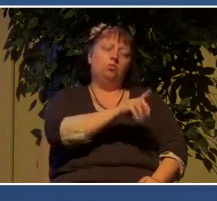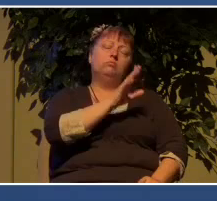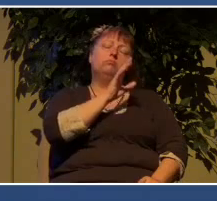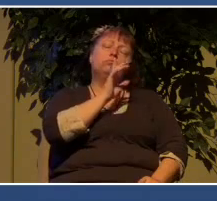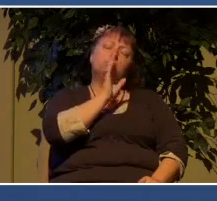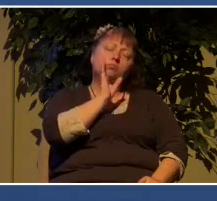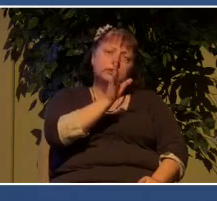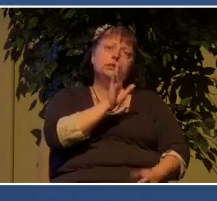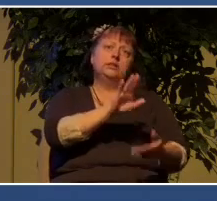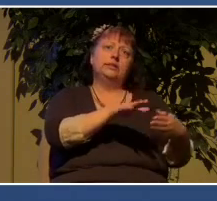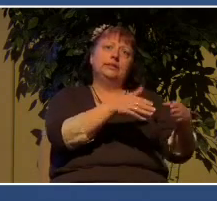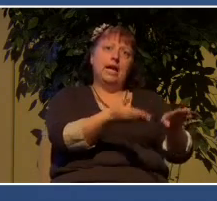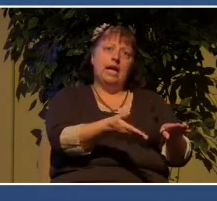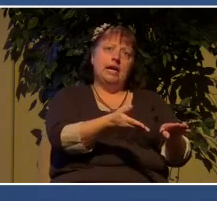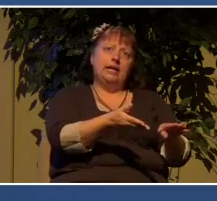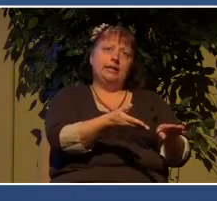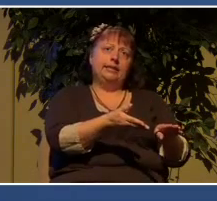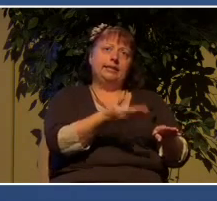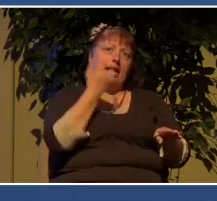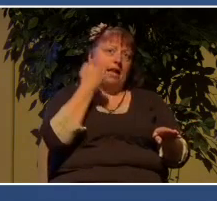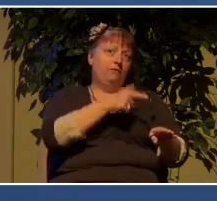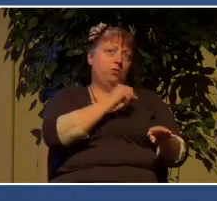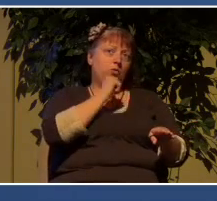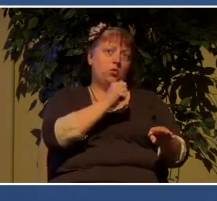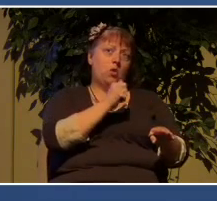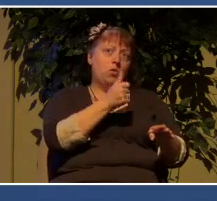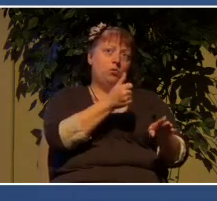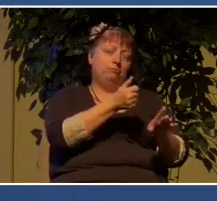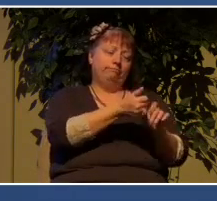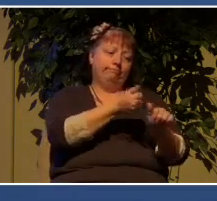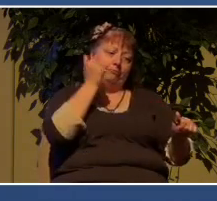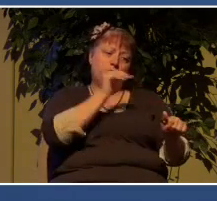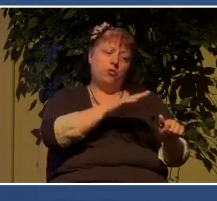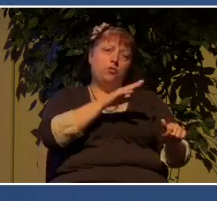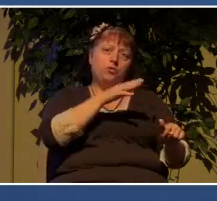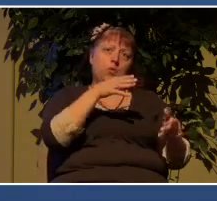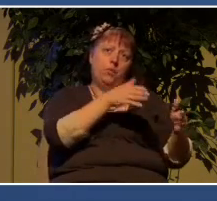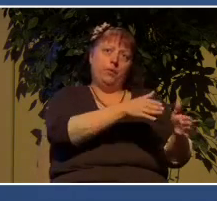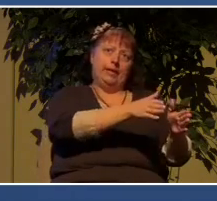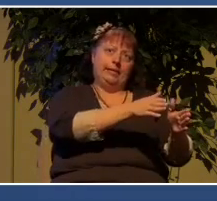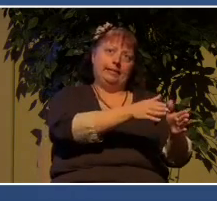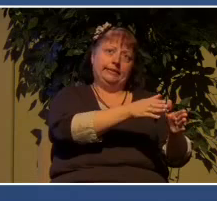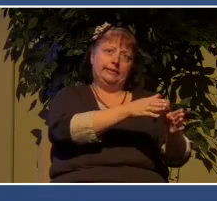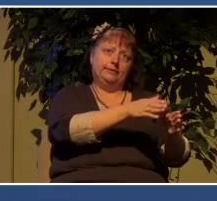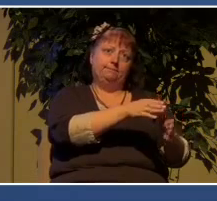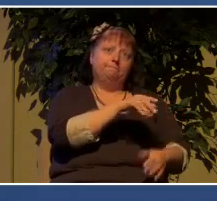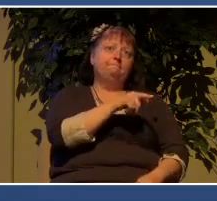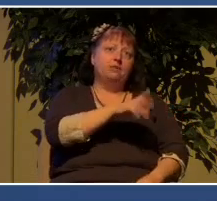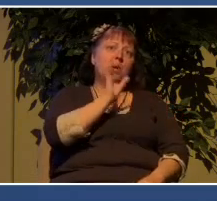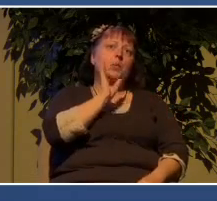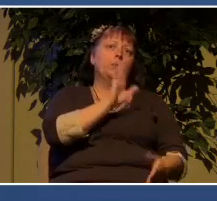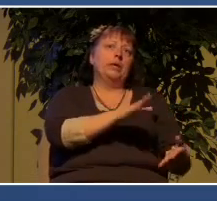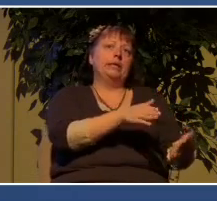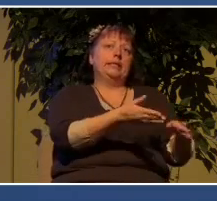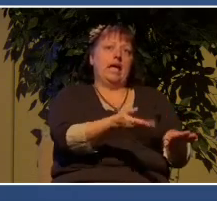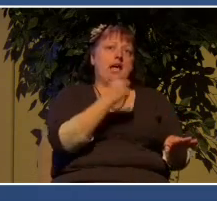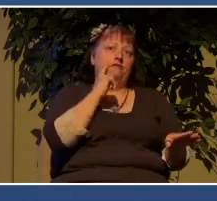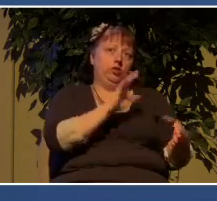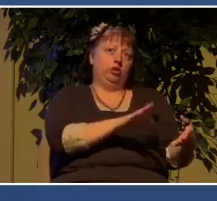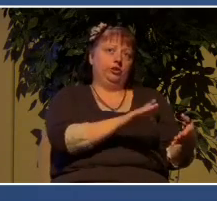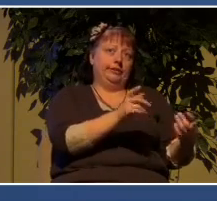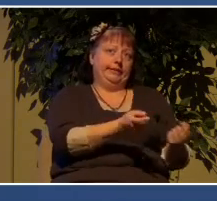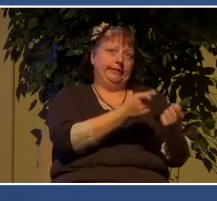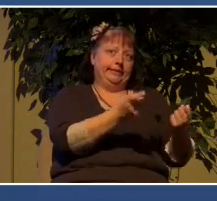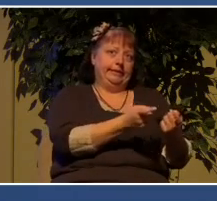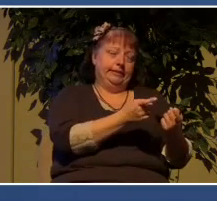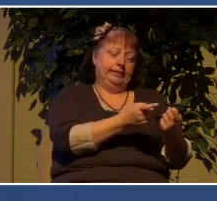to dissuade him from his ways, that wicked man will die in for his sin. Note the next phrase.